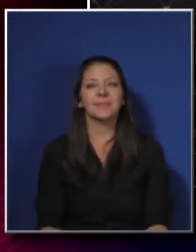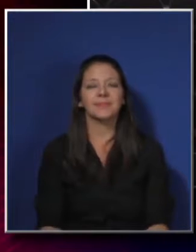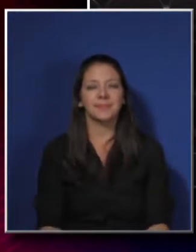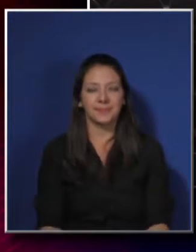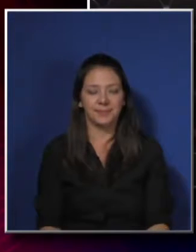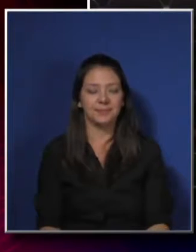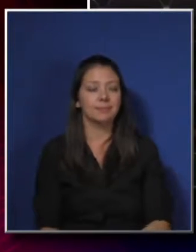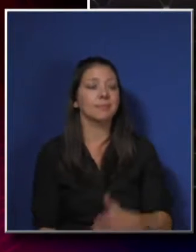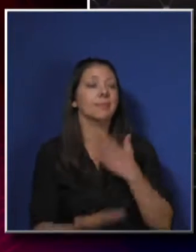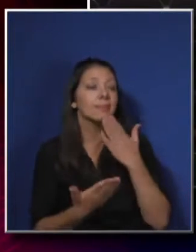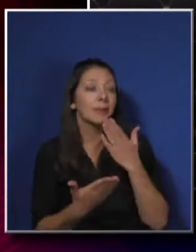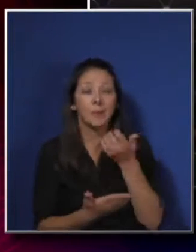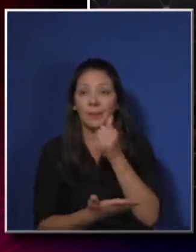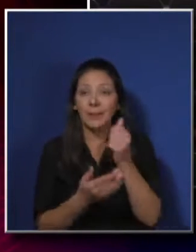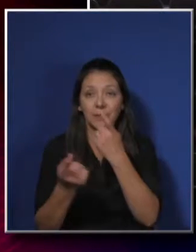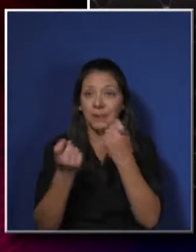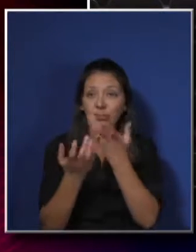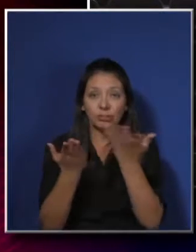Thank you. Any questions?